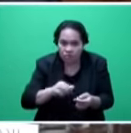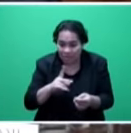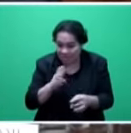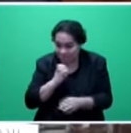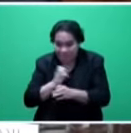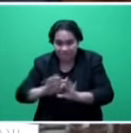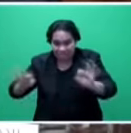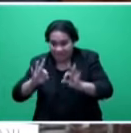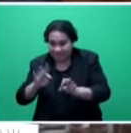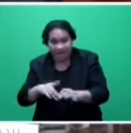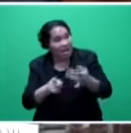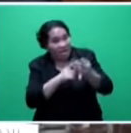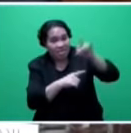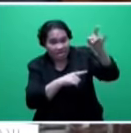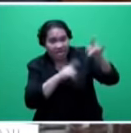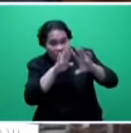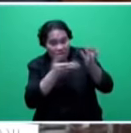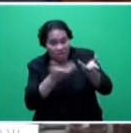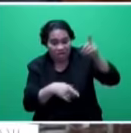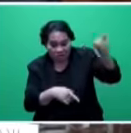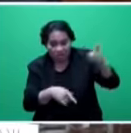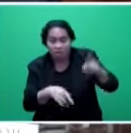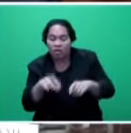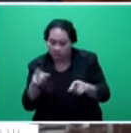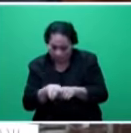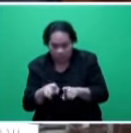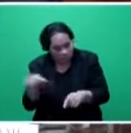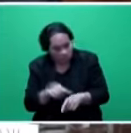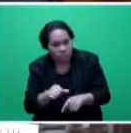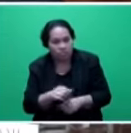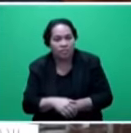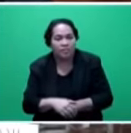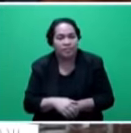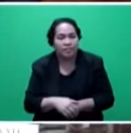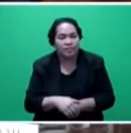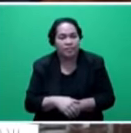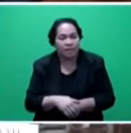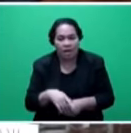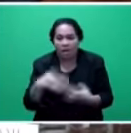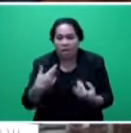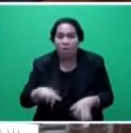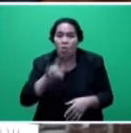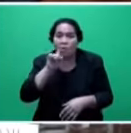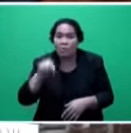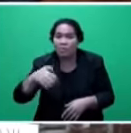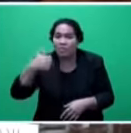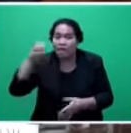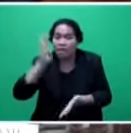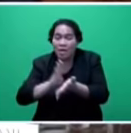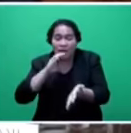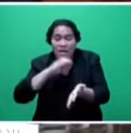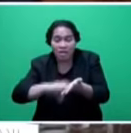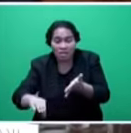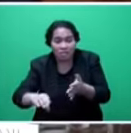unemployment increases in other countries. In addition, Mr. Speaker, sir, what a whopping $1.6 billion is under